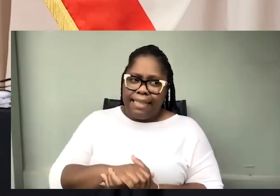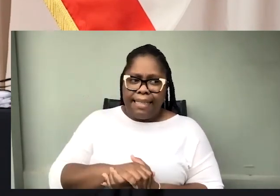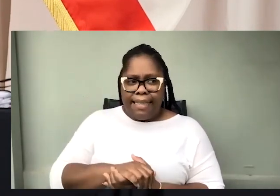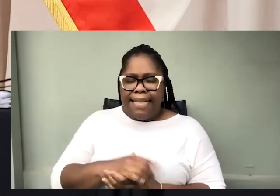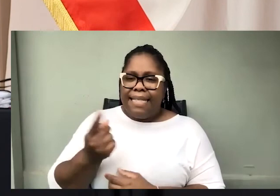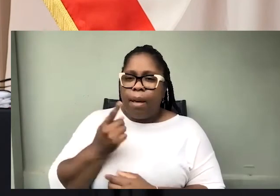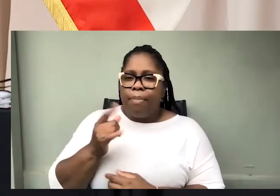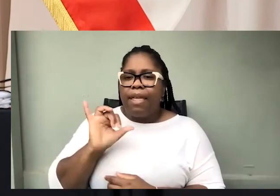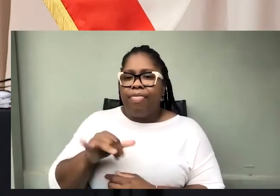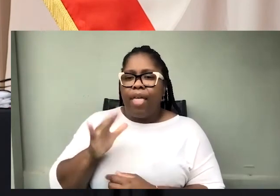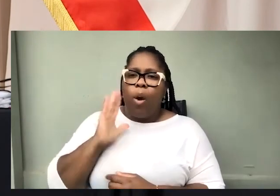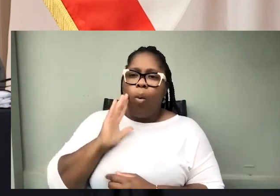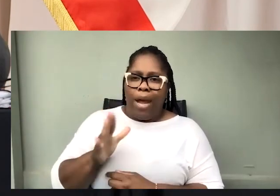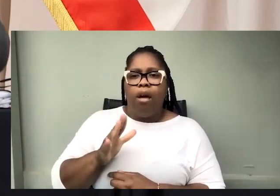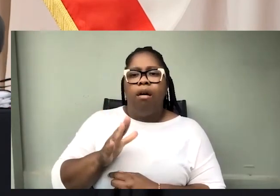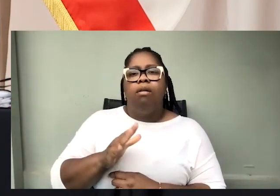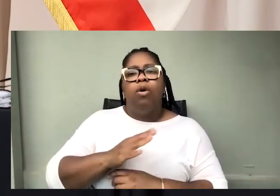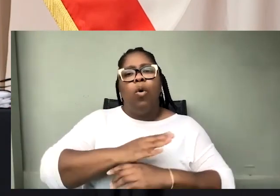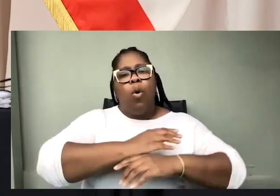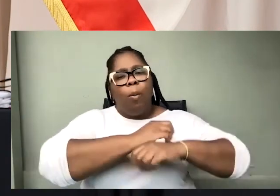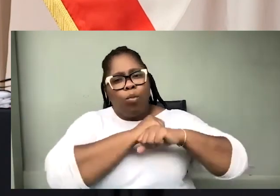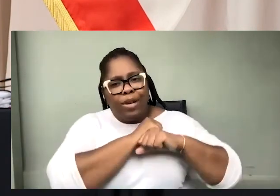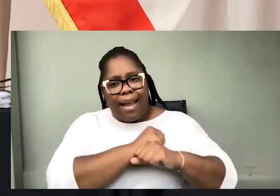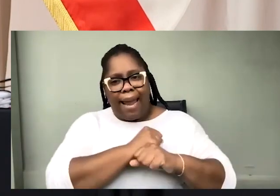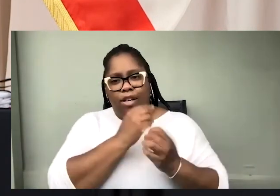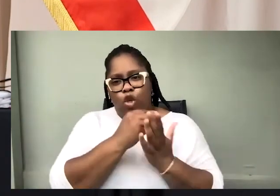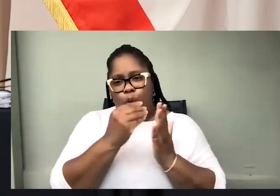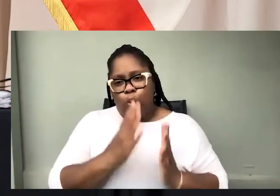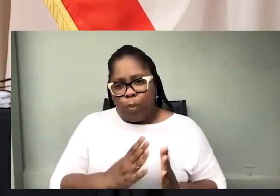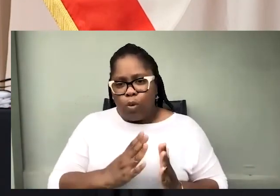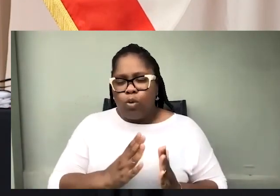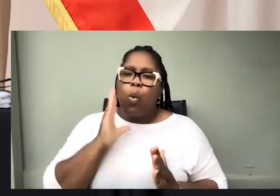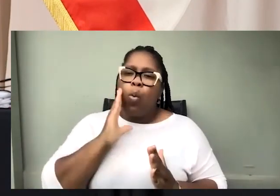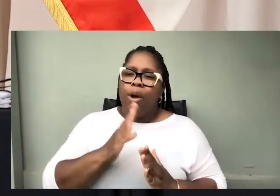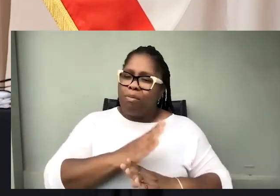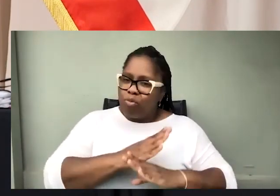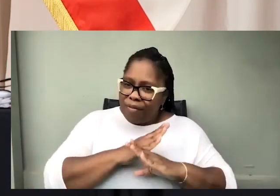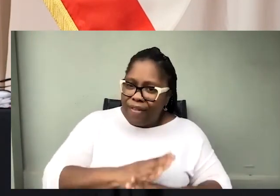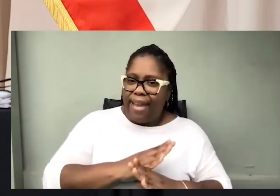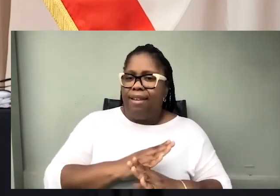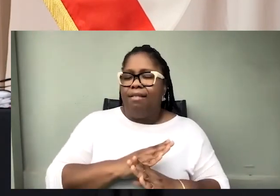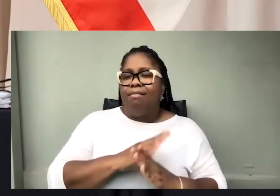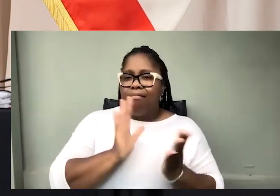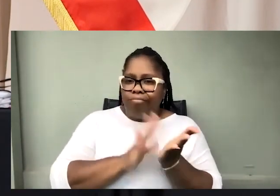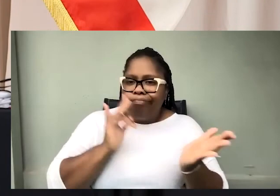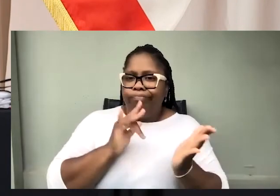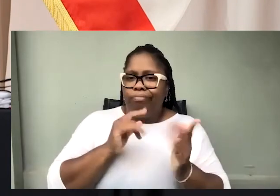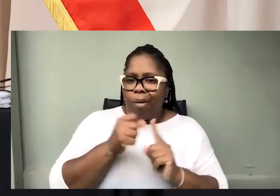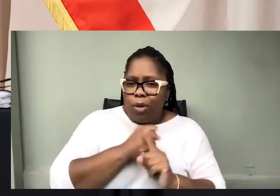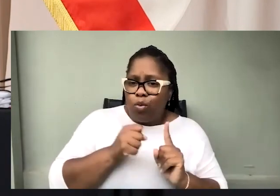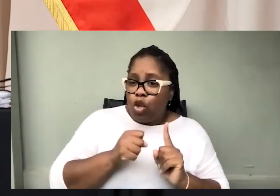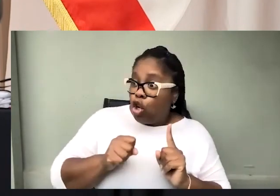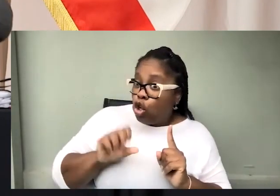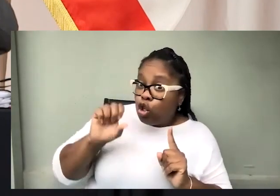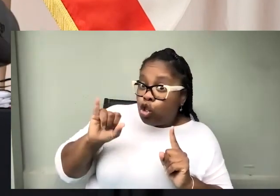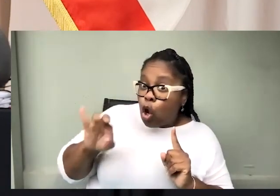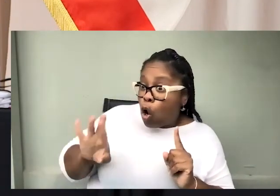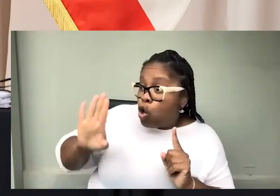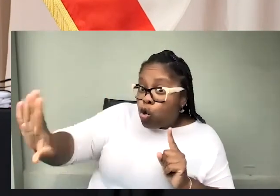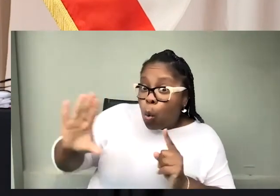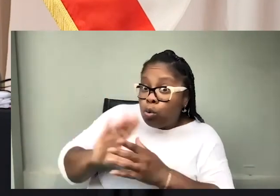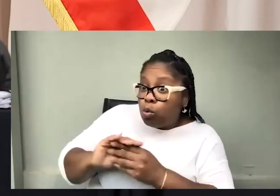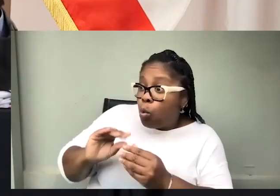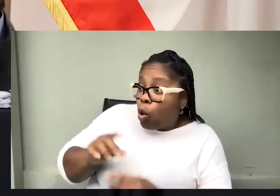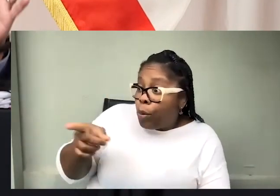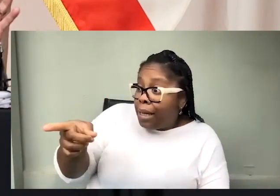going to be responsible for consumer protections, will be effective in preventing some of the types of abuses you're seeing. Now, your particular instance, sir,